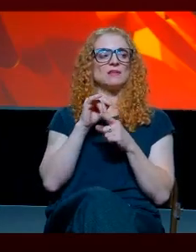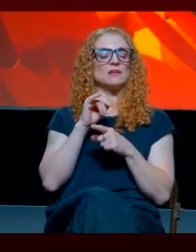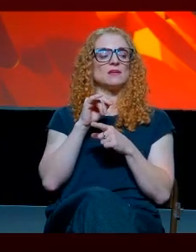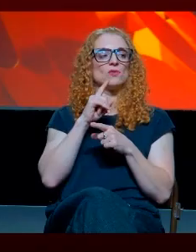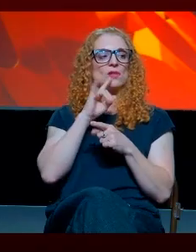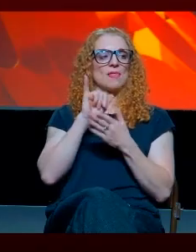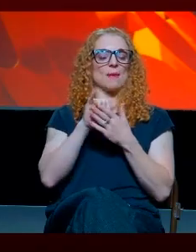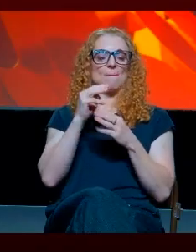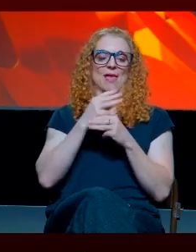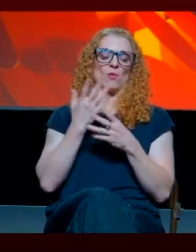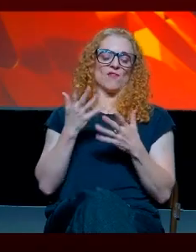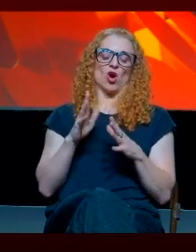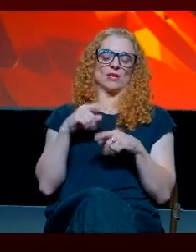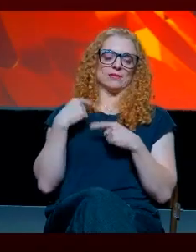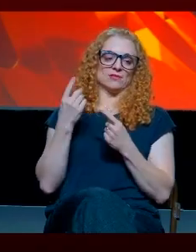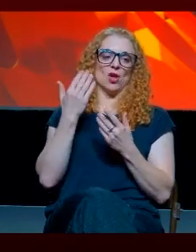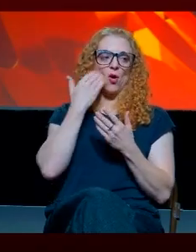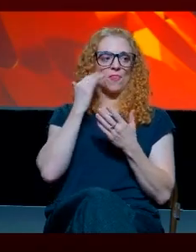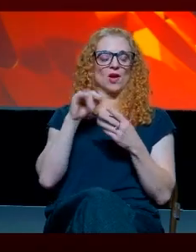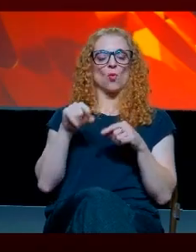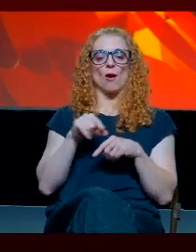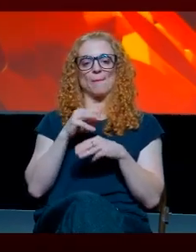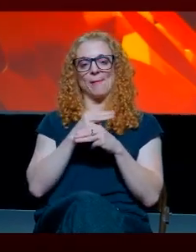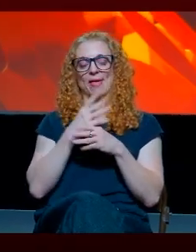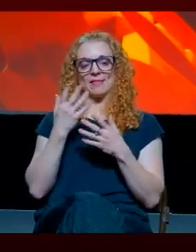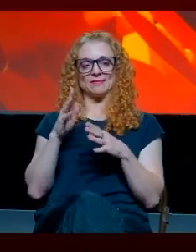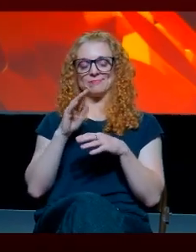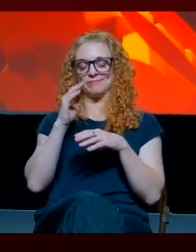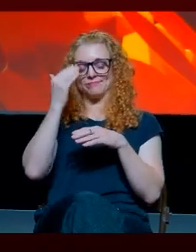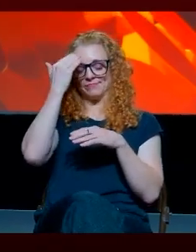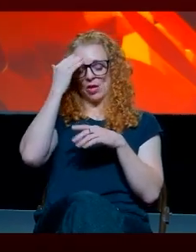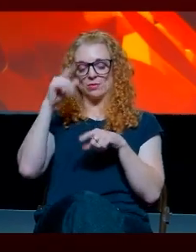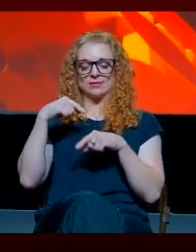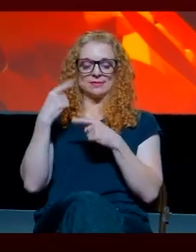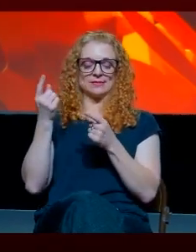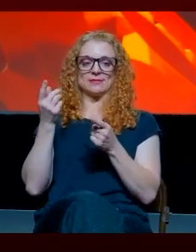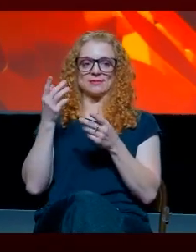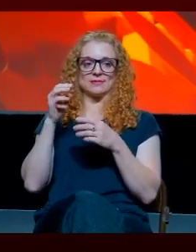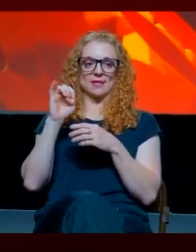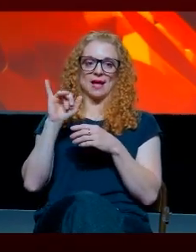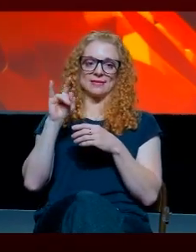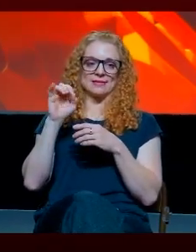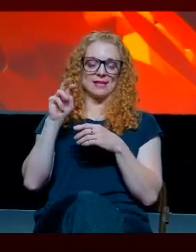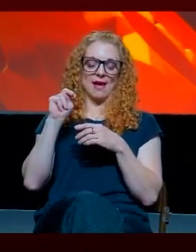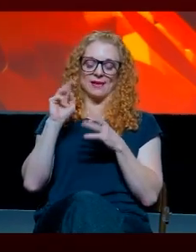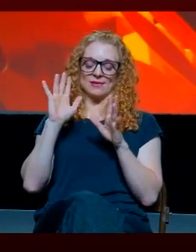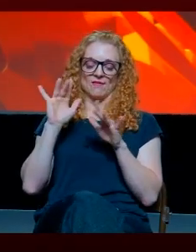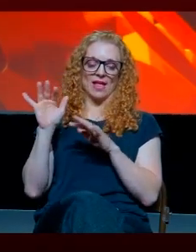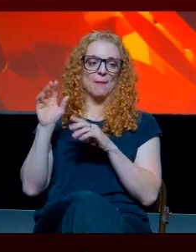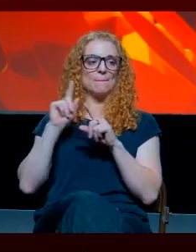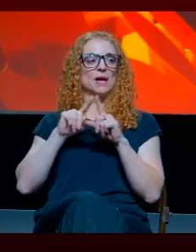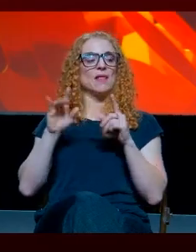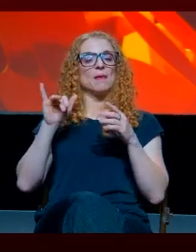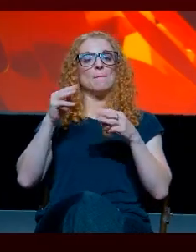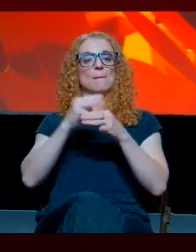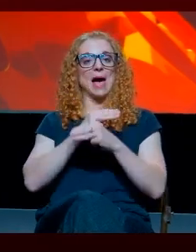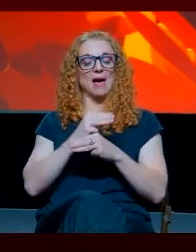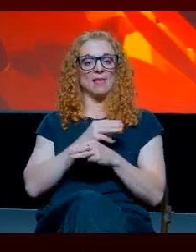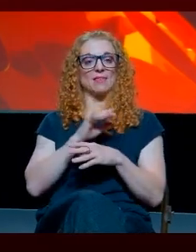we've always known. Like quantum math has been known since I don't know, Schrodinger, Einstein, and all that. But the math